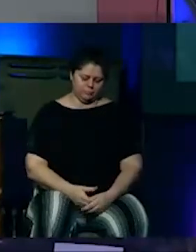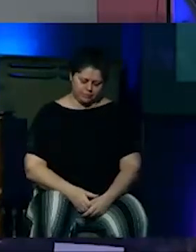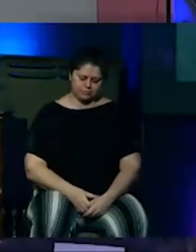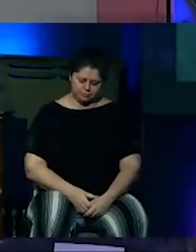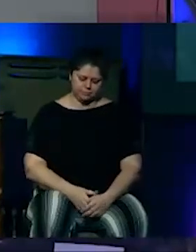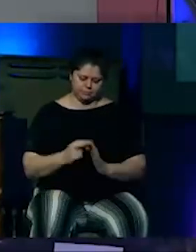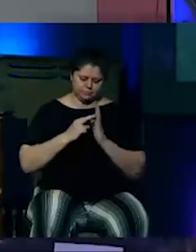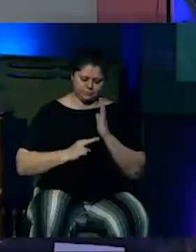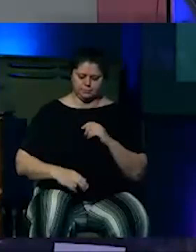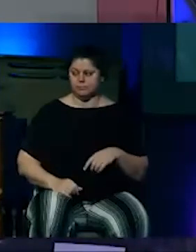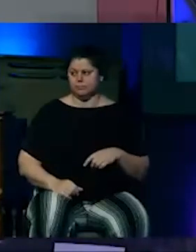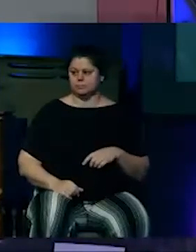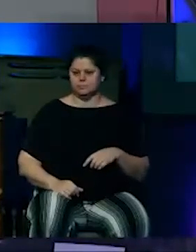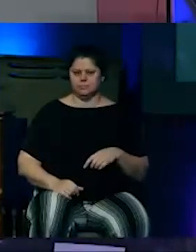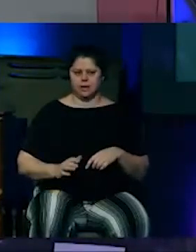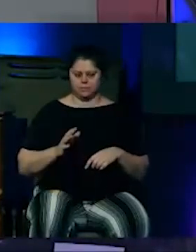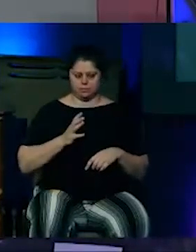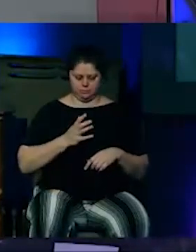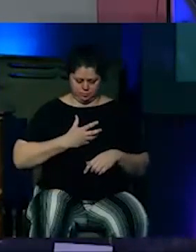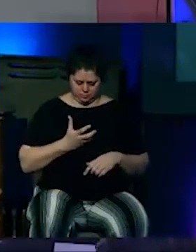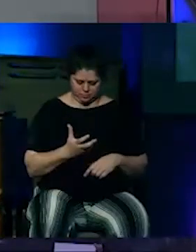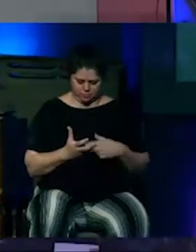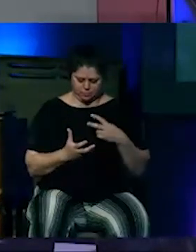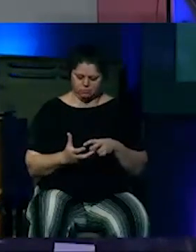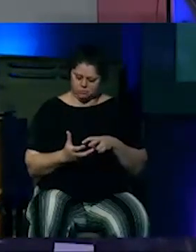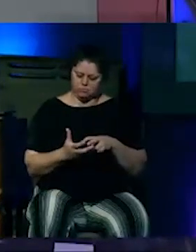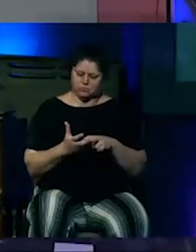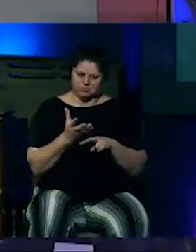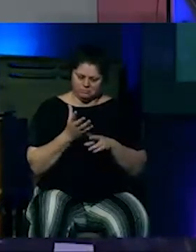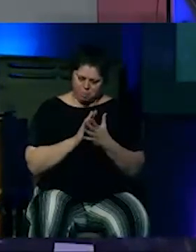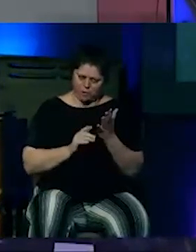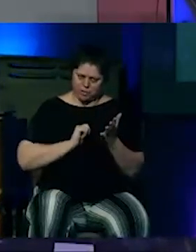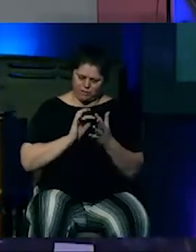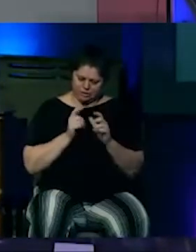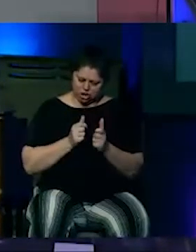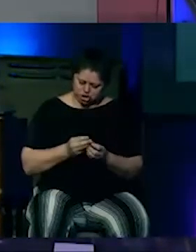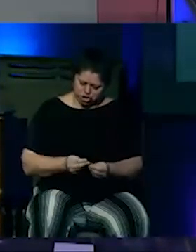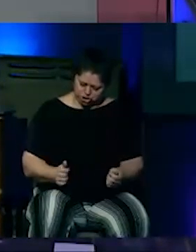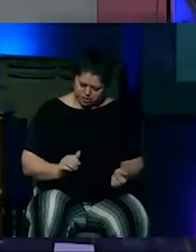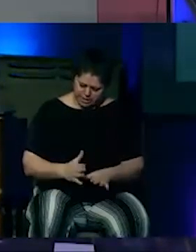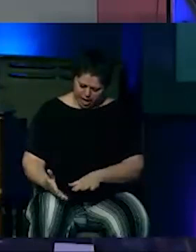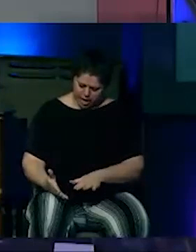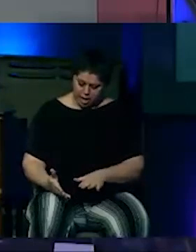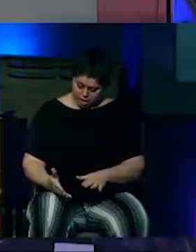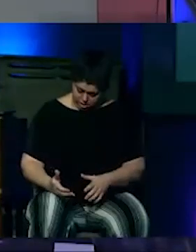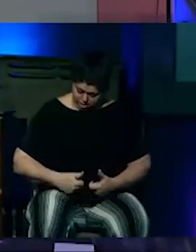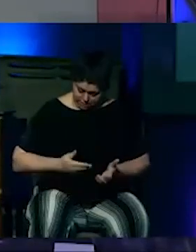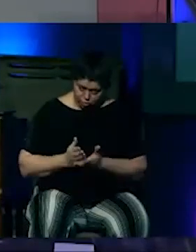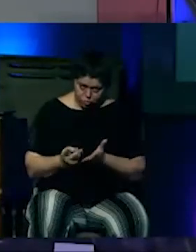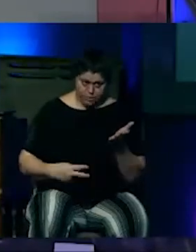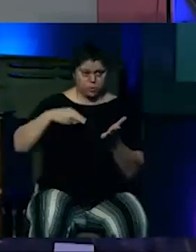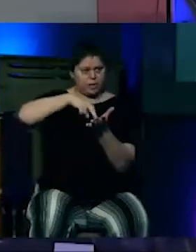After watching a part of yourself die and living through a resurrection, you have the rest of your life to